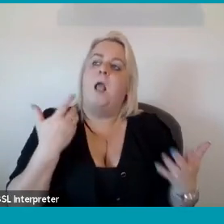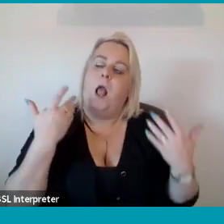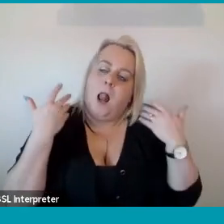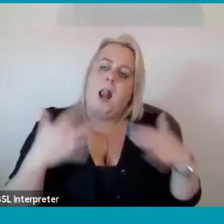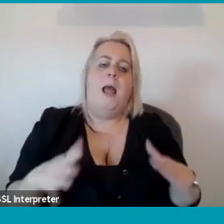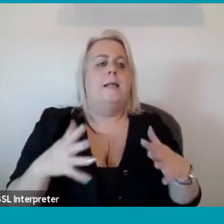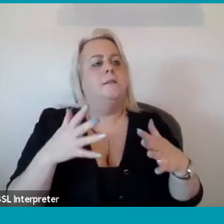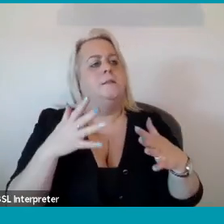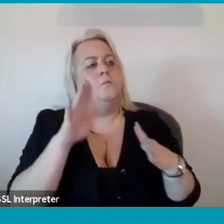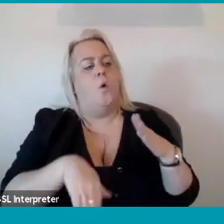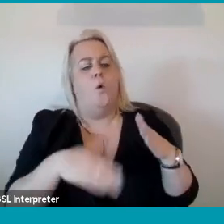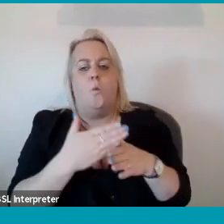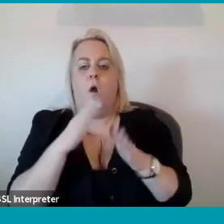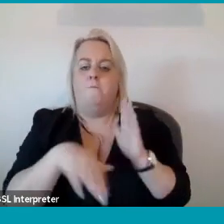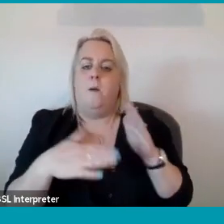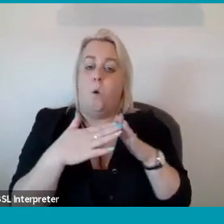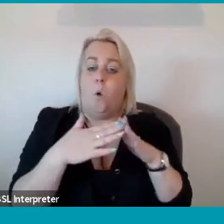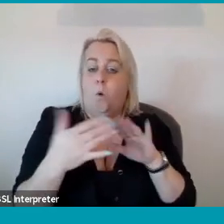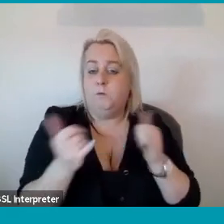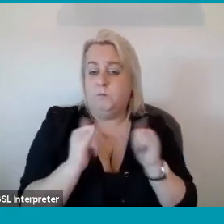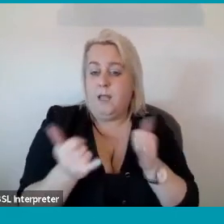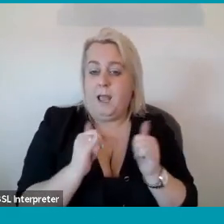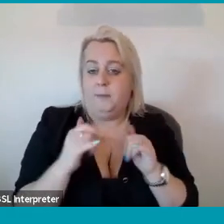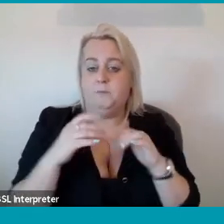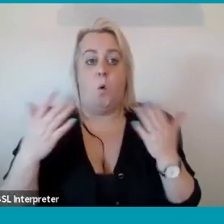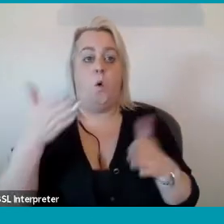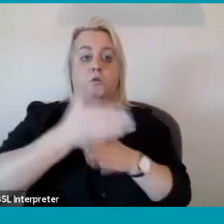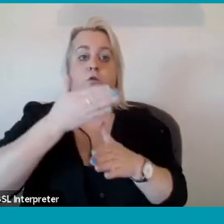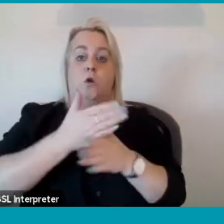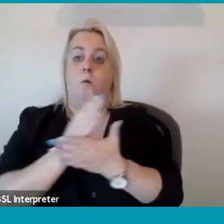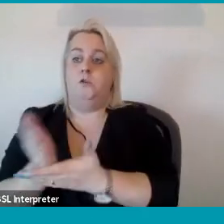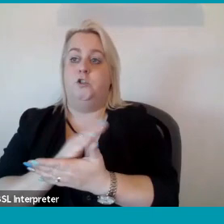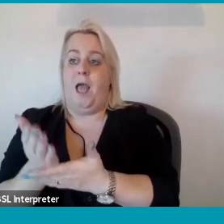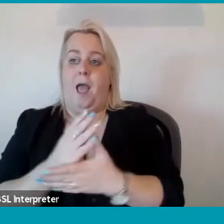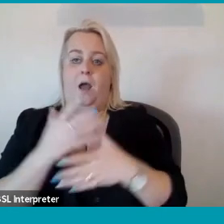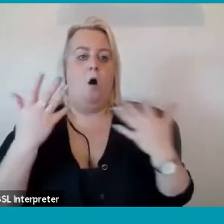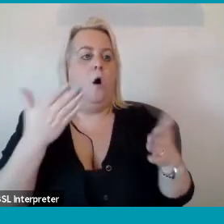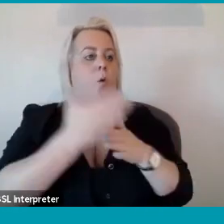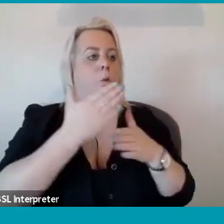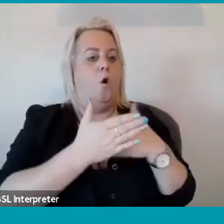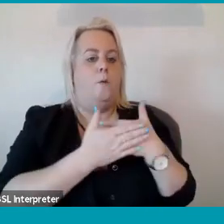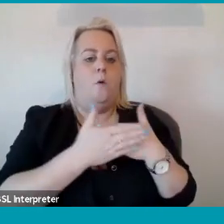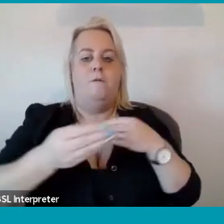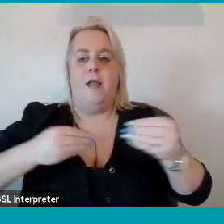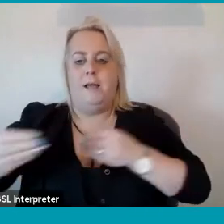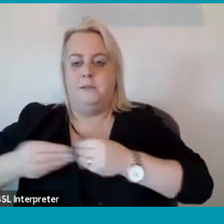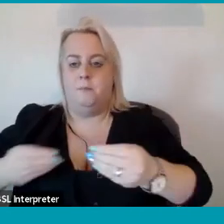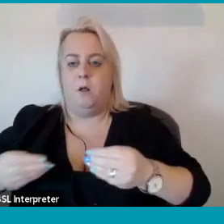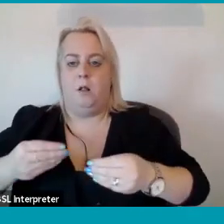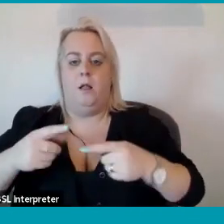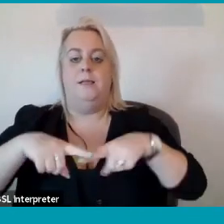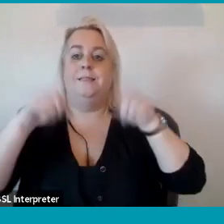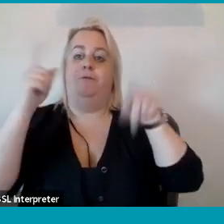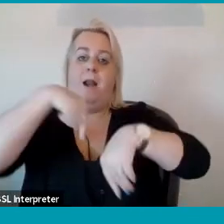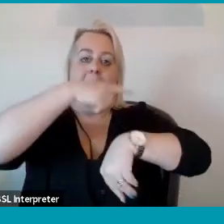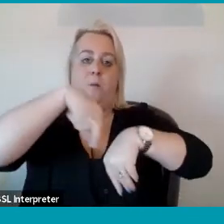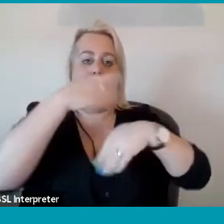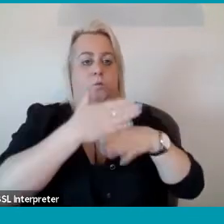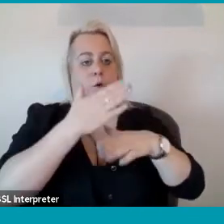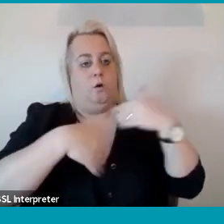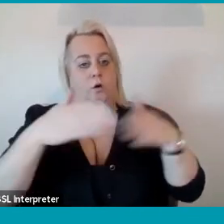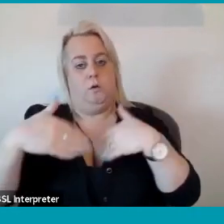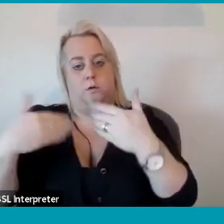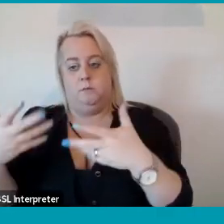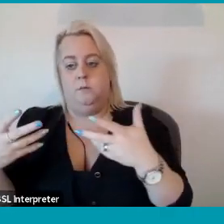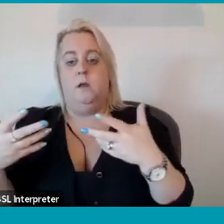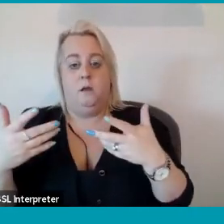perhaps work from home sometimes, or let's job share. Let's work more flexibly. Let's work different hours. And if we're working in a different way,